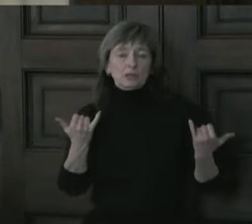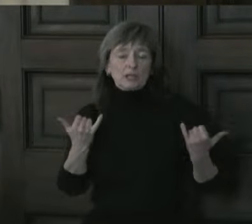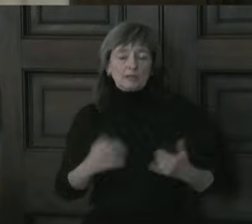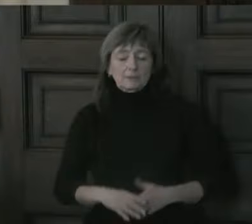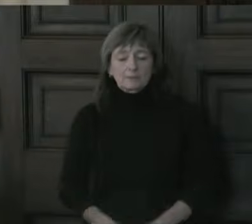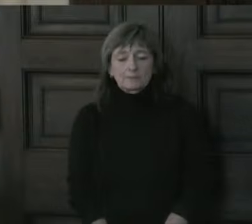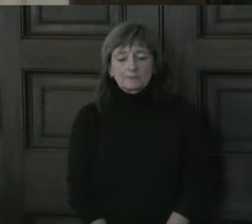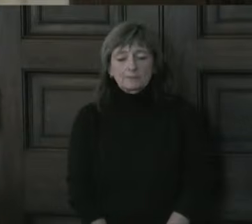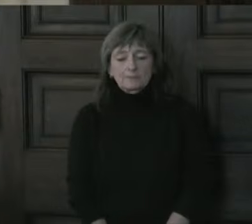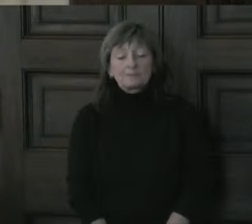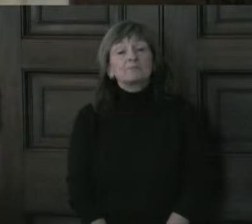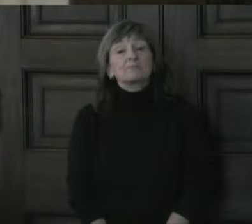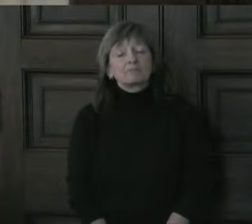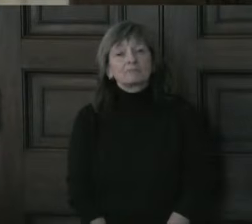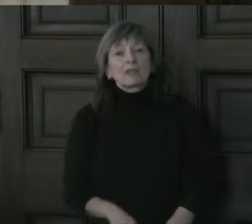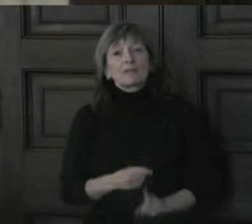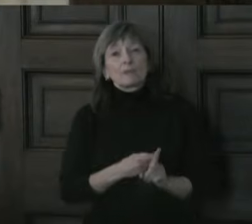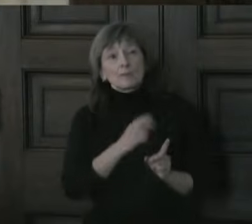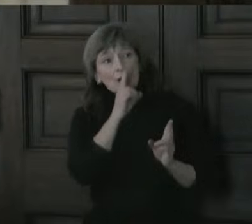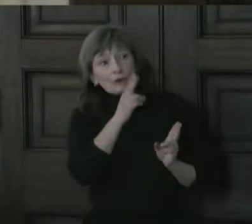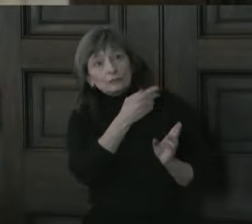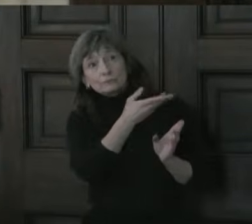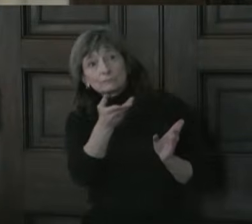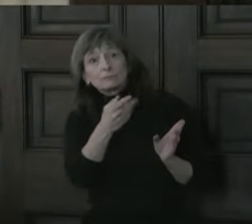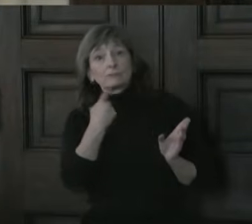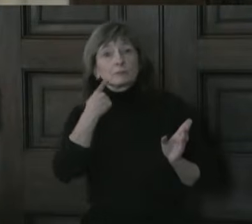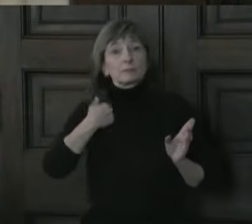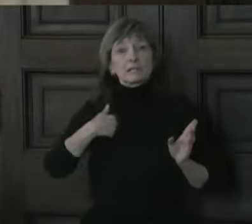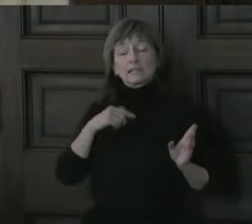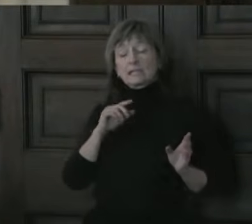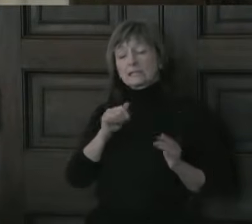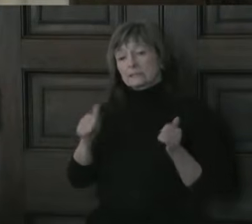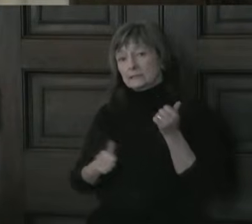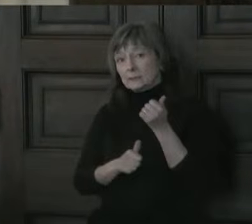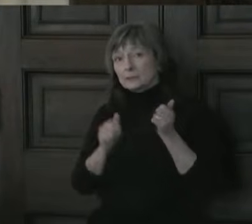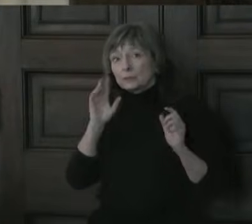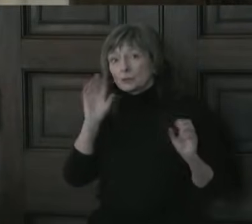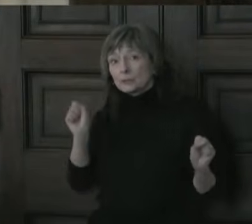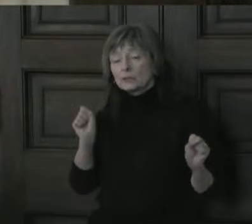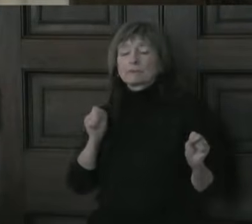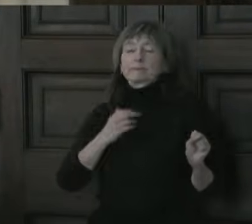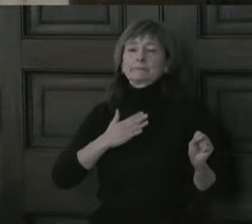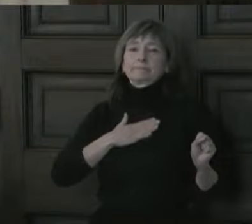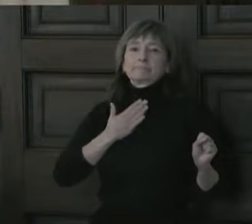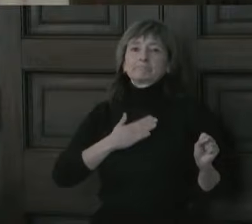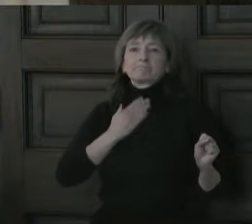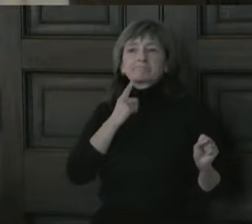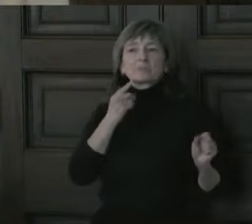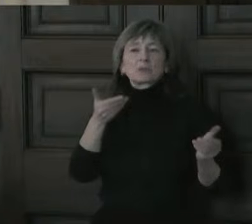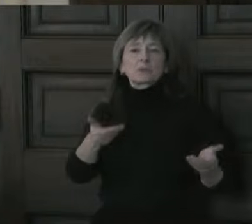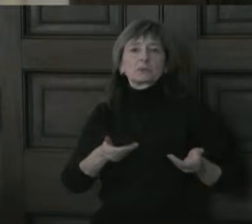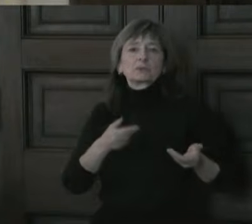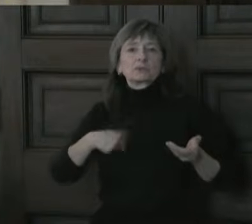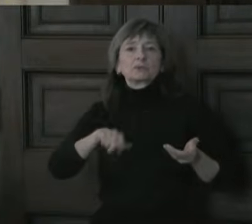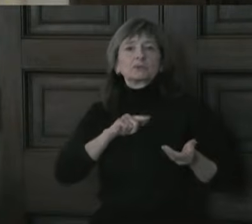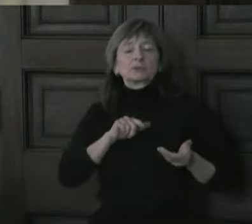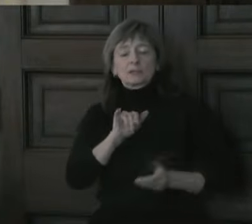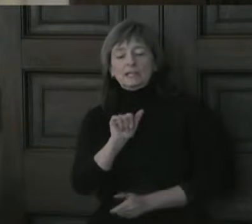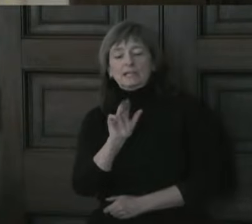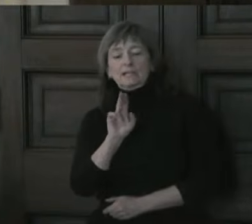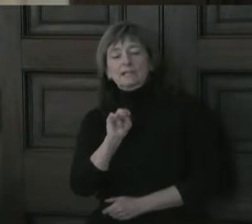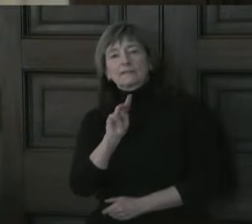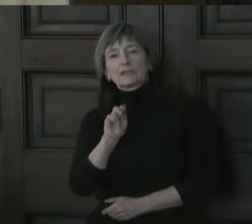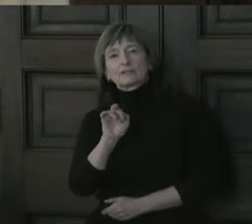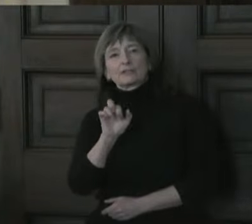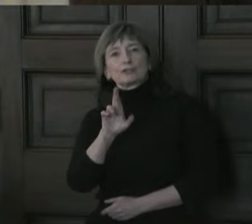ceremony. On behalf of their honours and the Deputy Premier, it is my pleasure to welcome you to this investiture